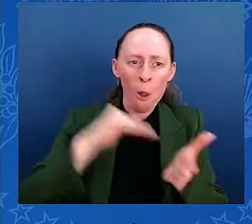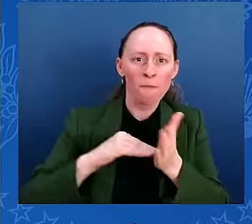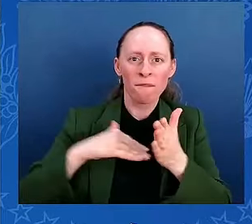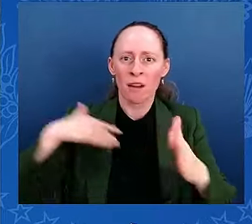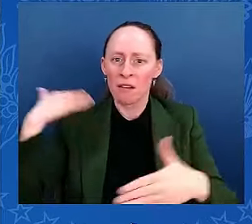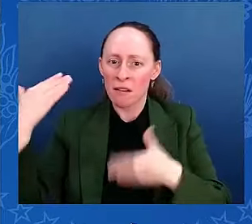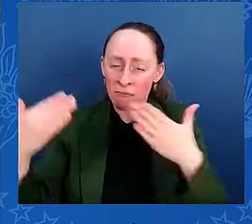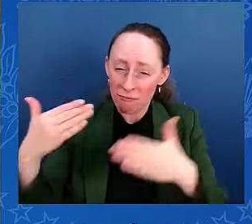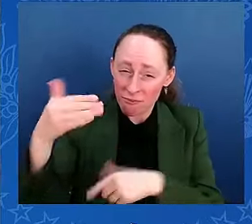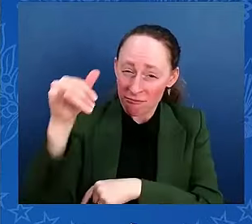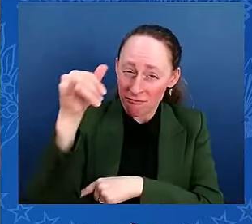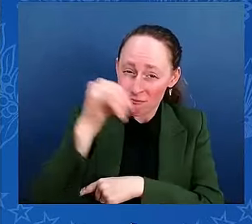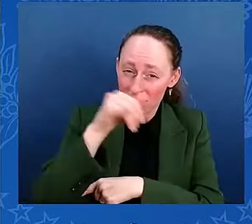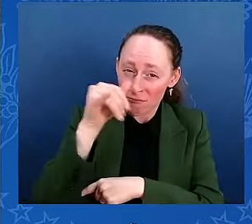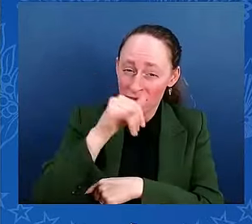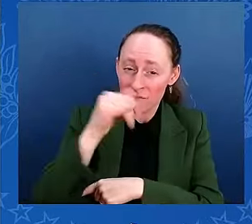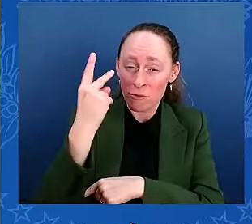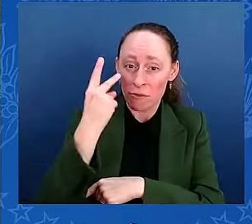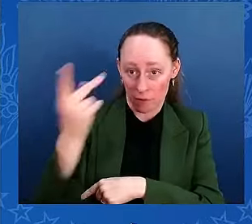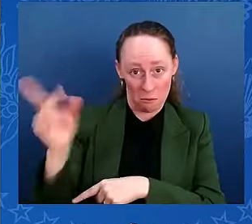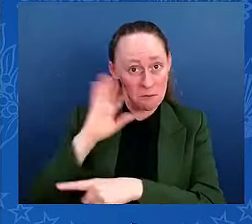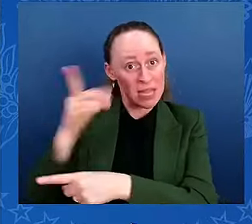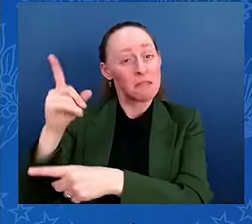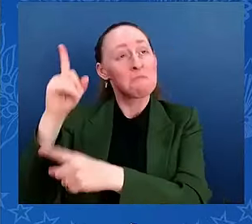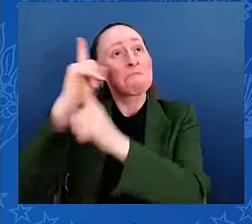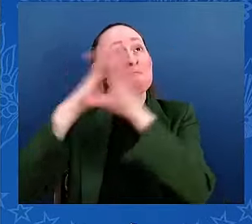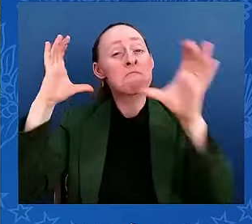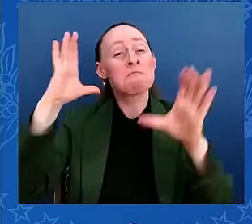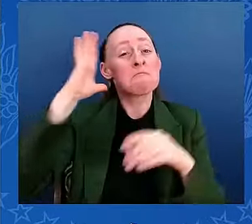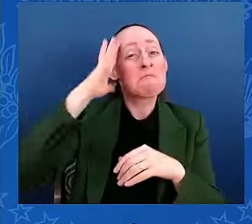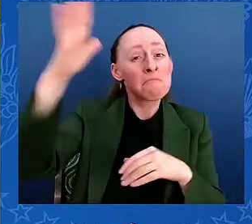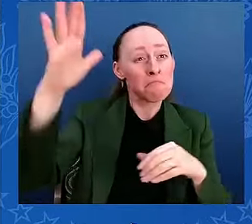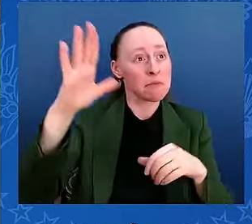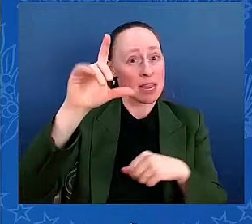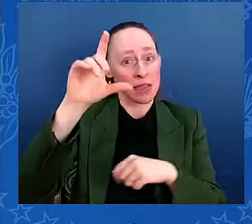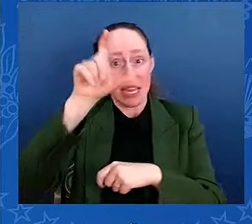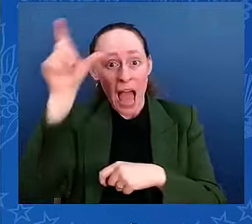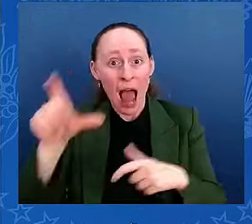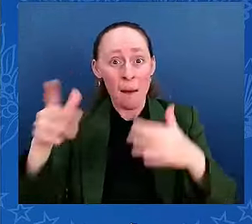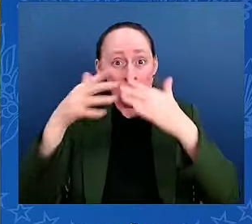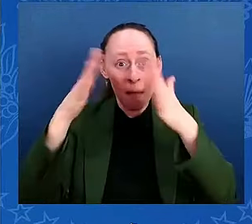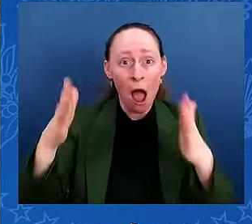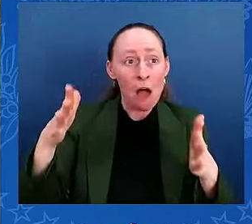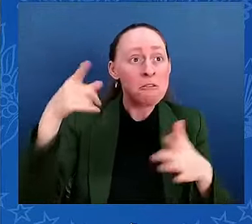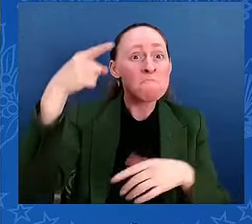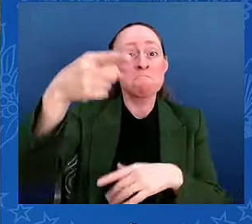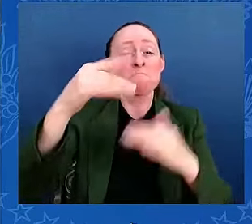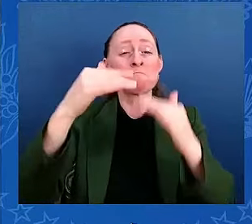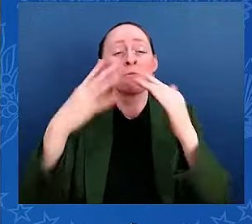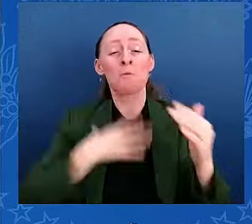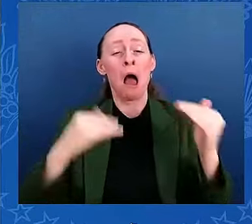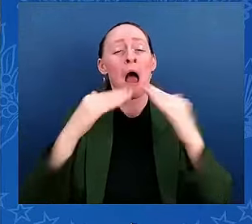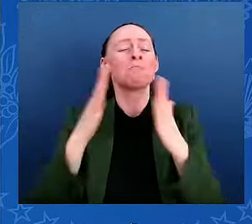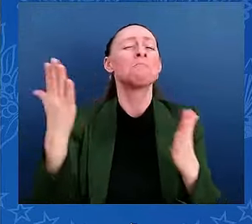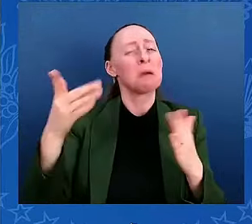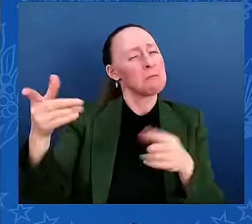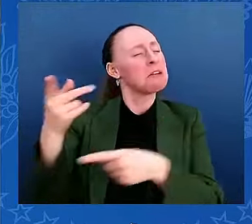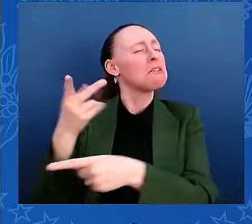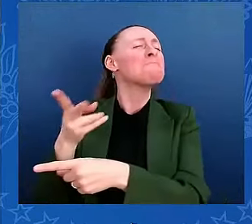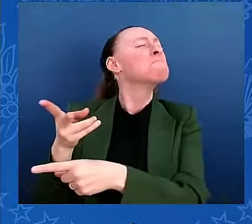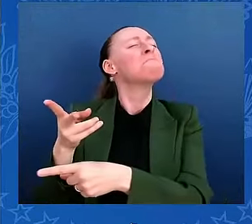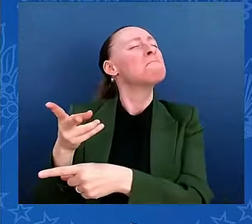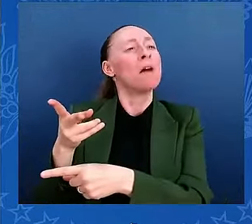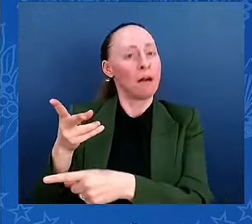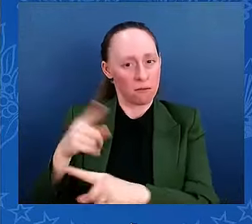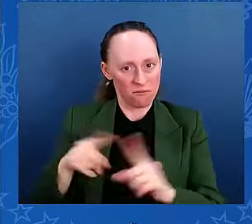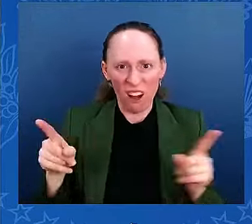Italian Americans coming together in the White House. When our roots run deep, there's no